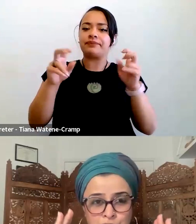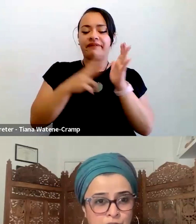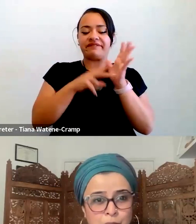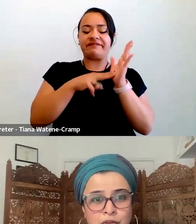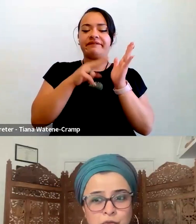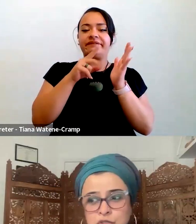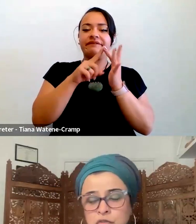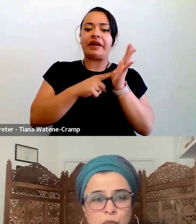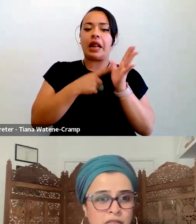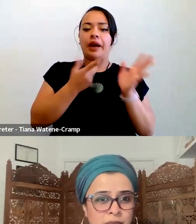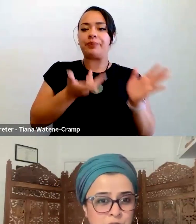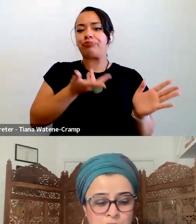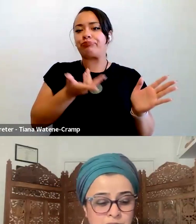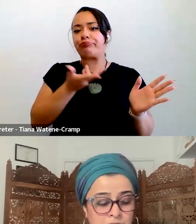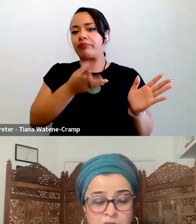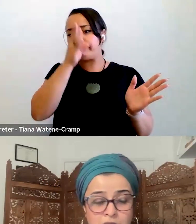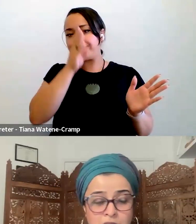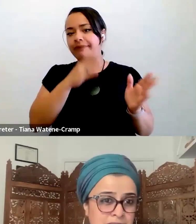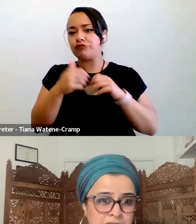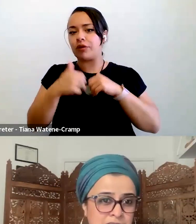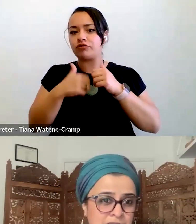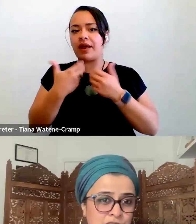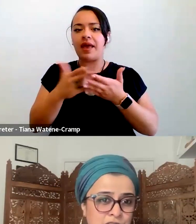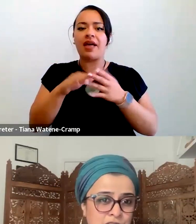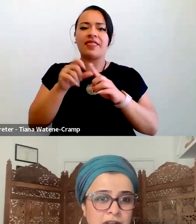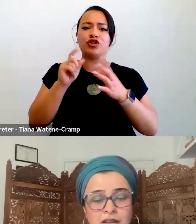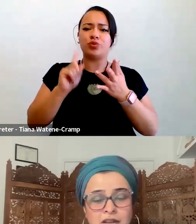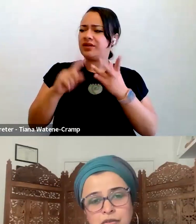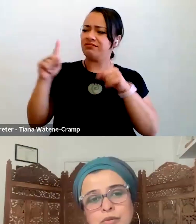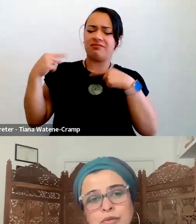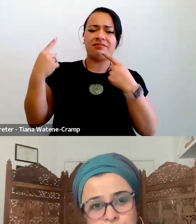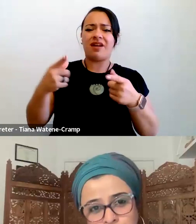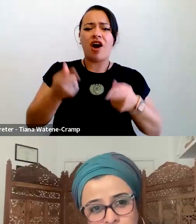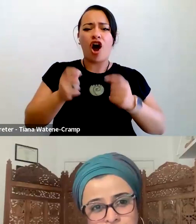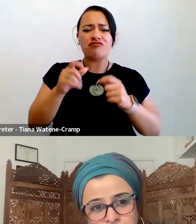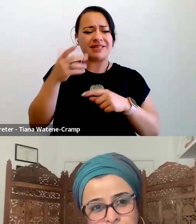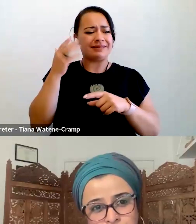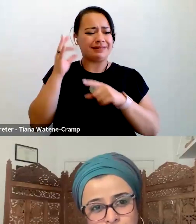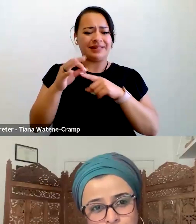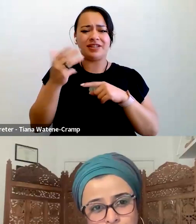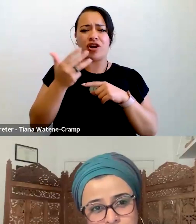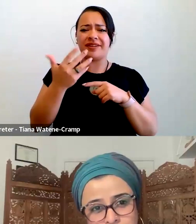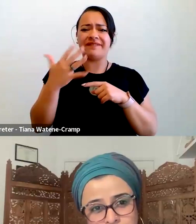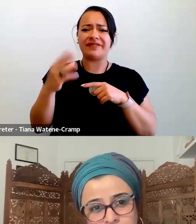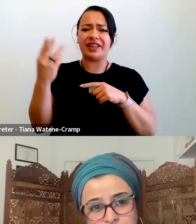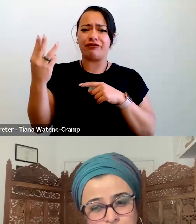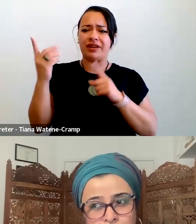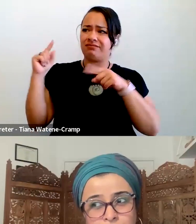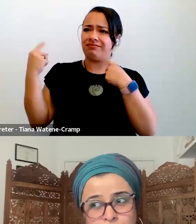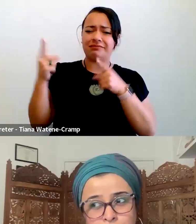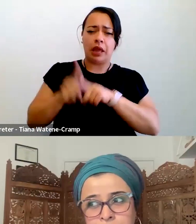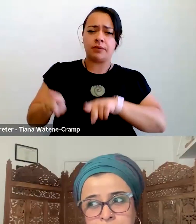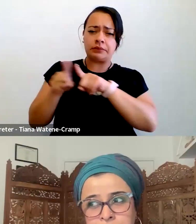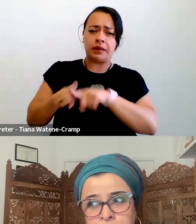very colonial sort of framework of the way they've been doing hiring since 1953. Of course, you're not going to get a diverse cohort.